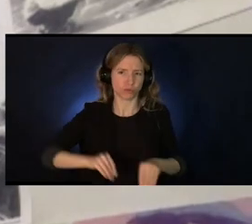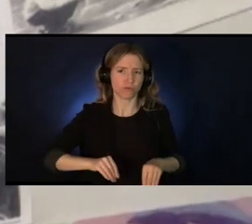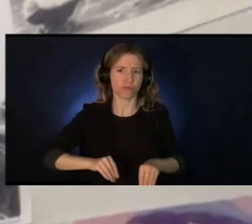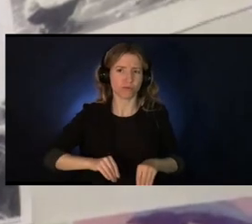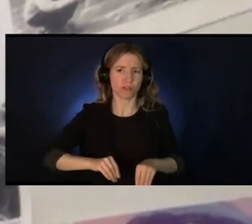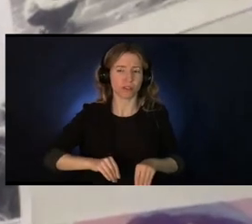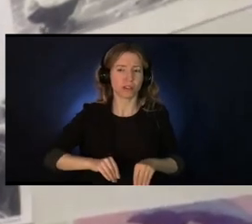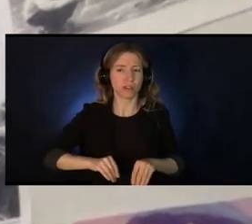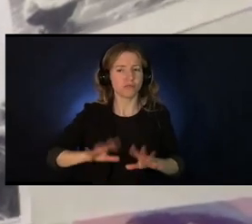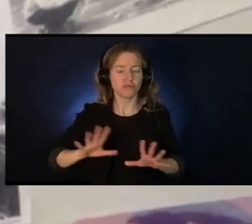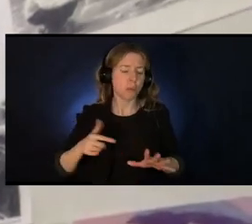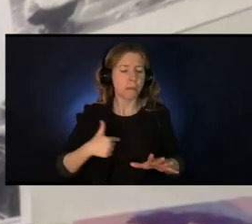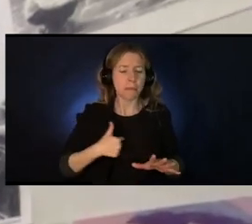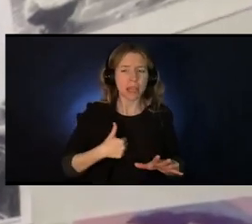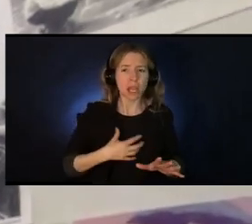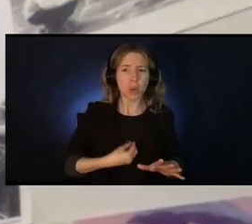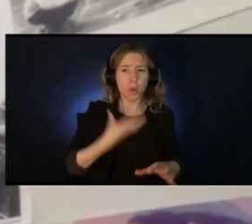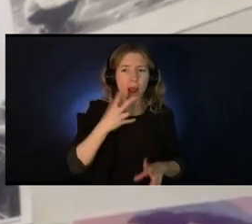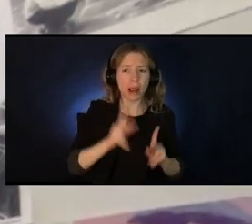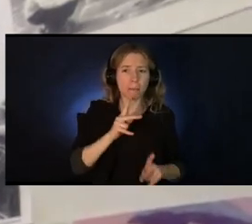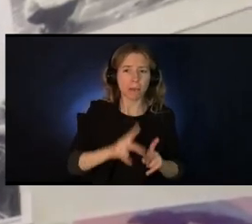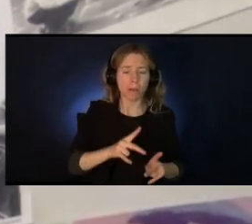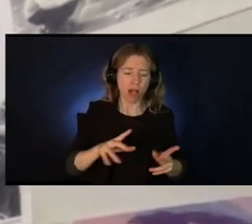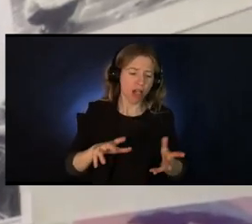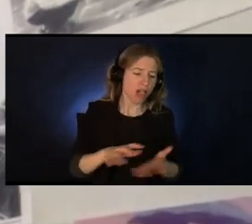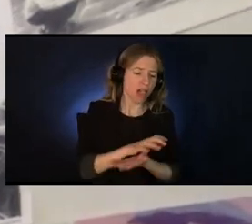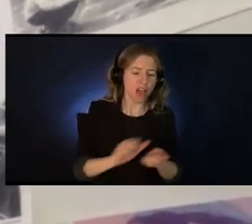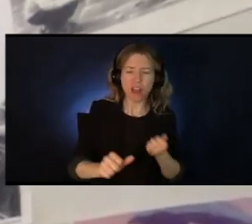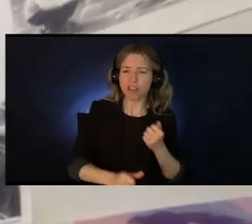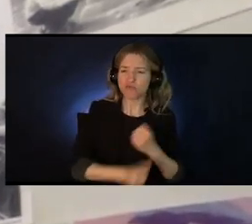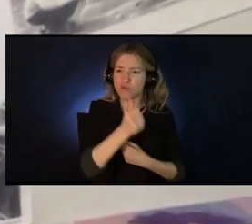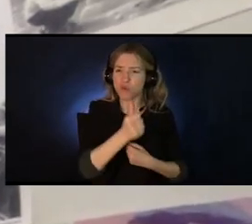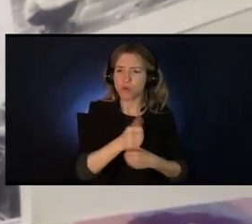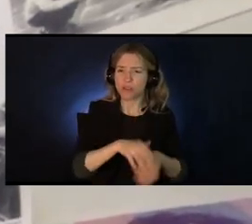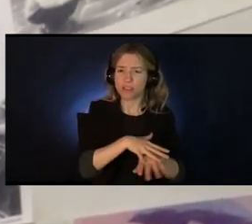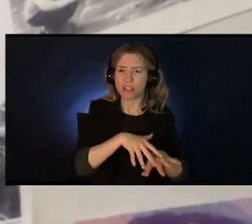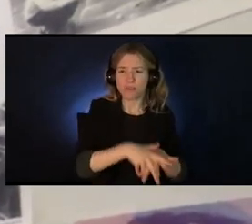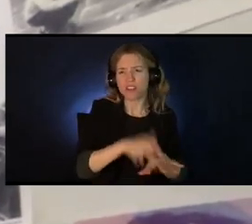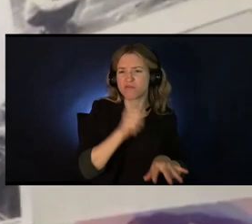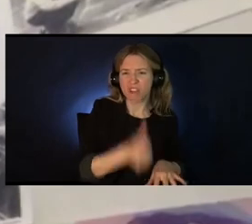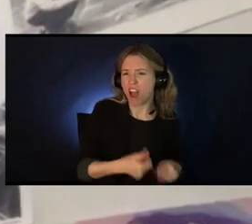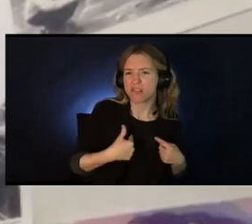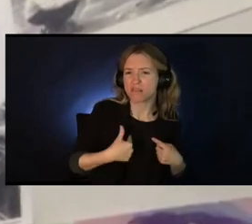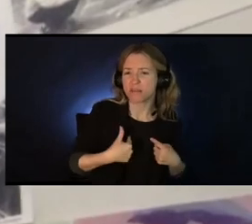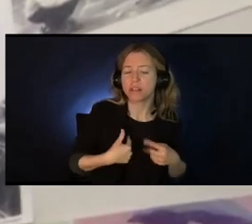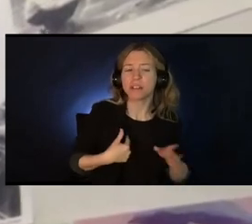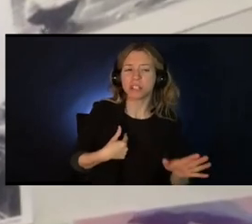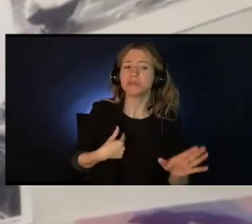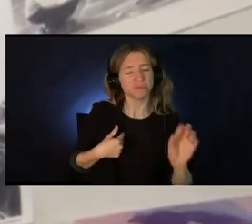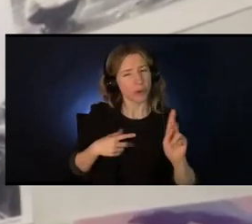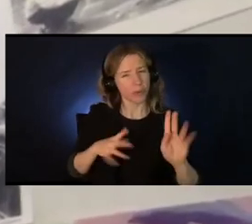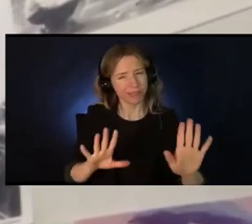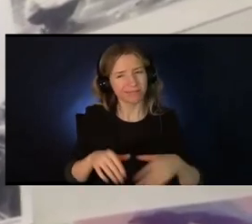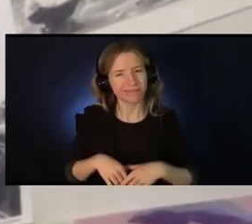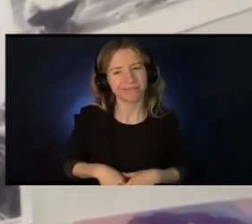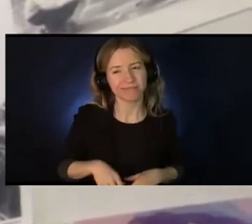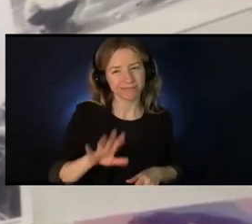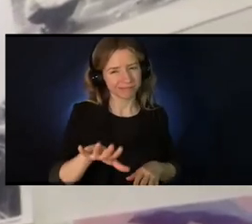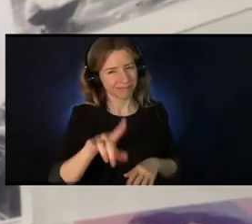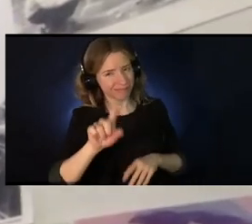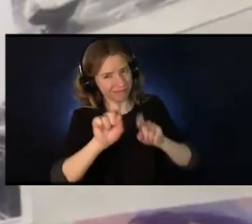this. If you had a diamond ring or a piece of jewelry that was fantastically